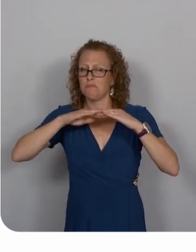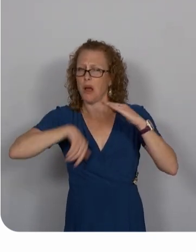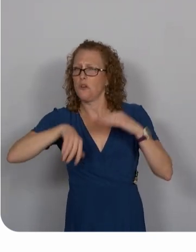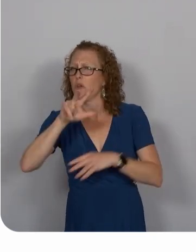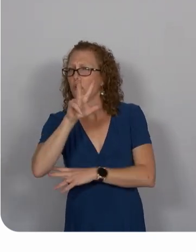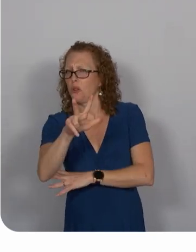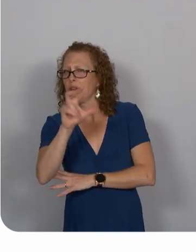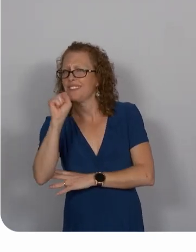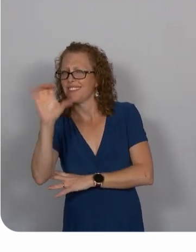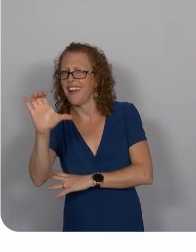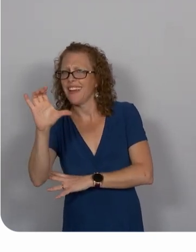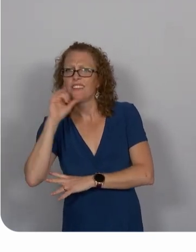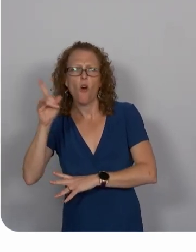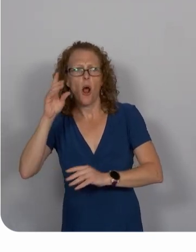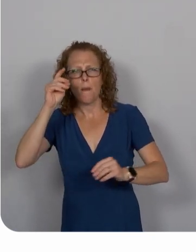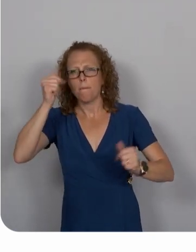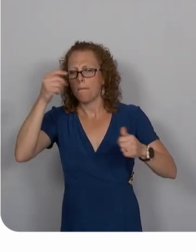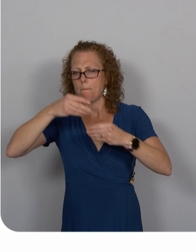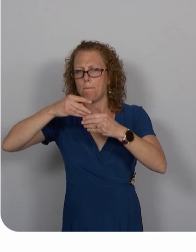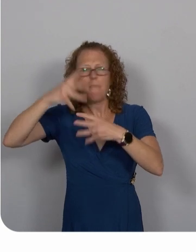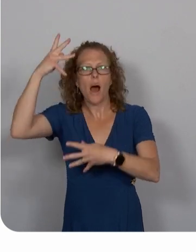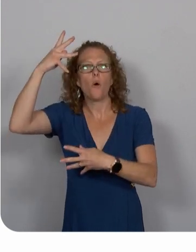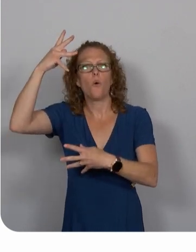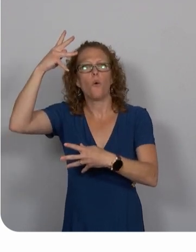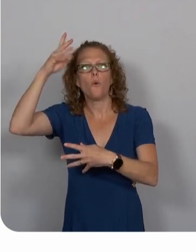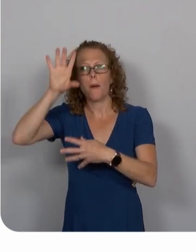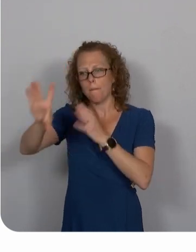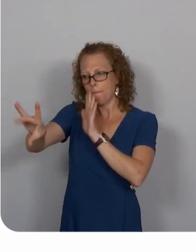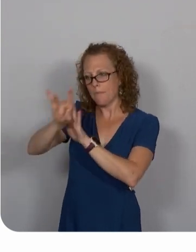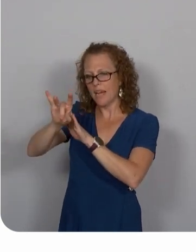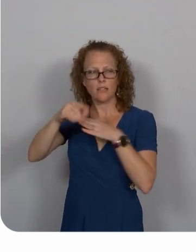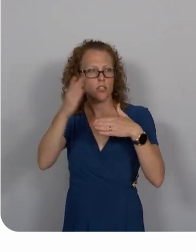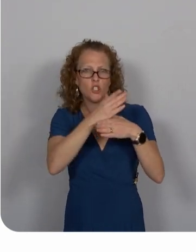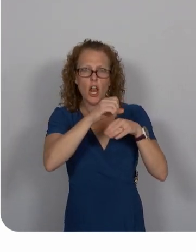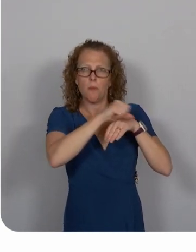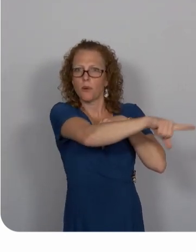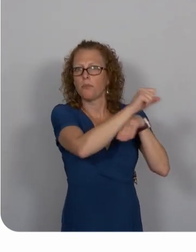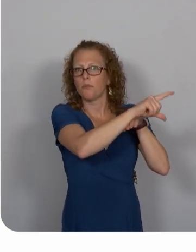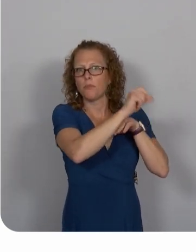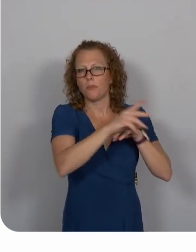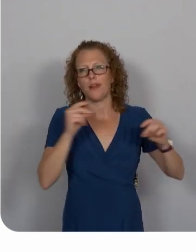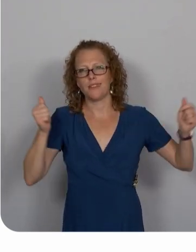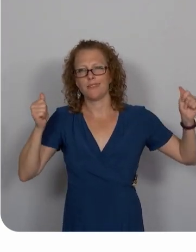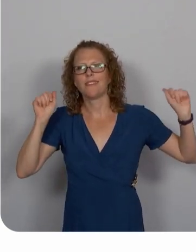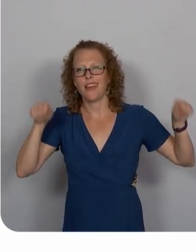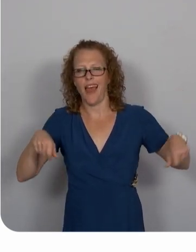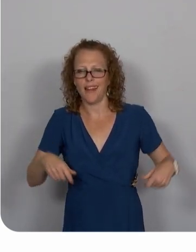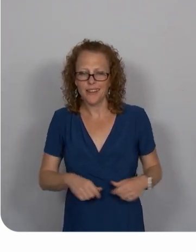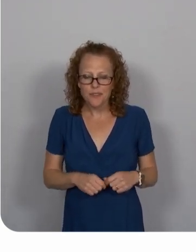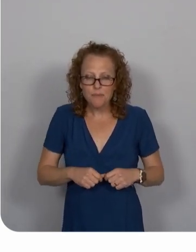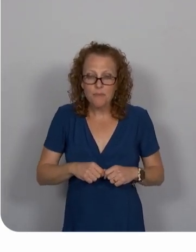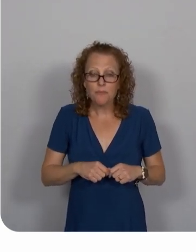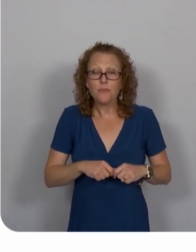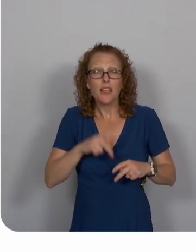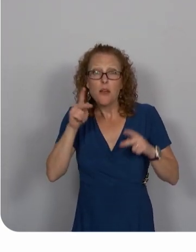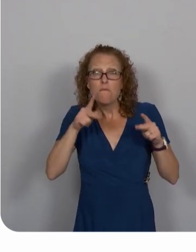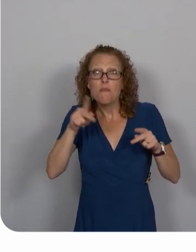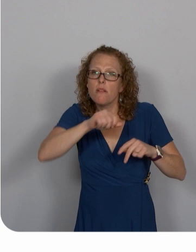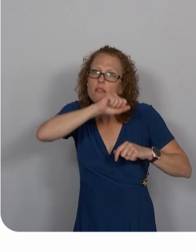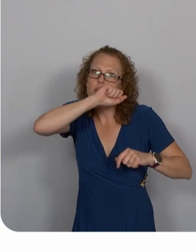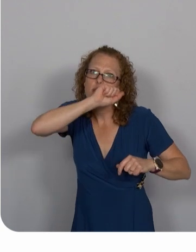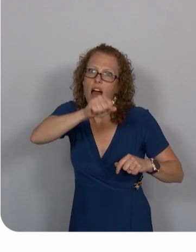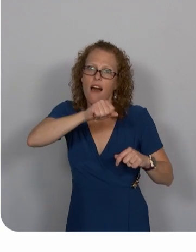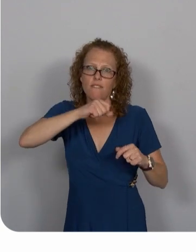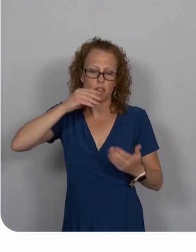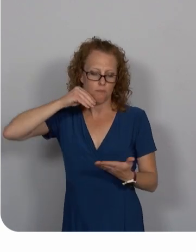to generate multiple options that you can share instantly. Okay, people love taking photos and